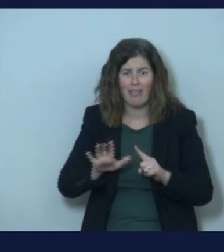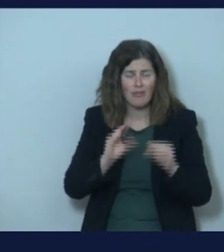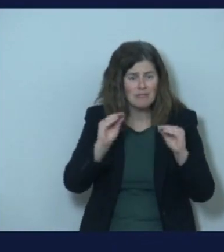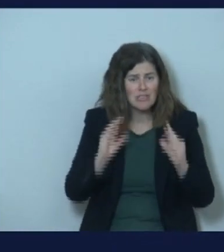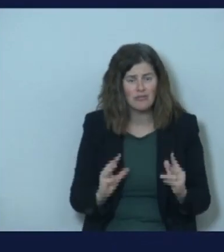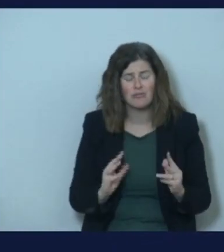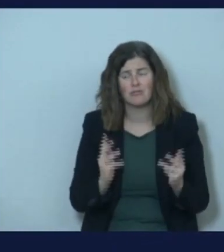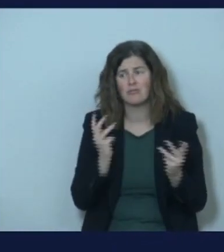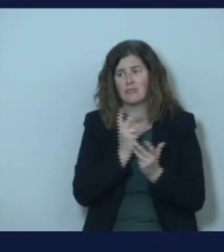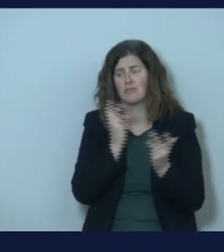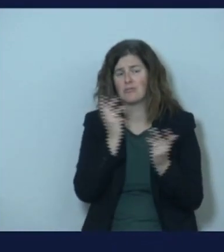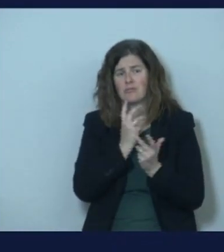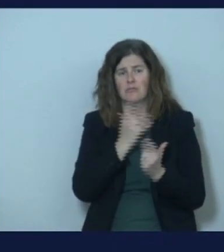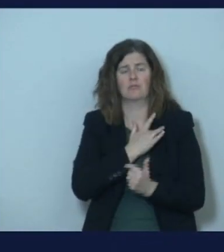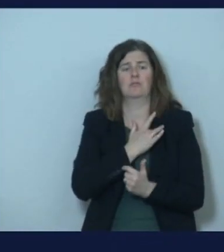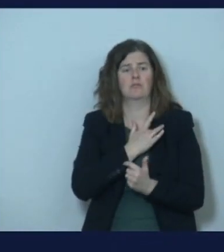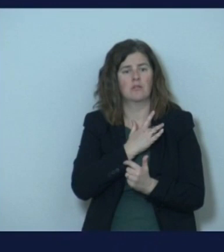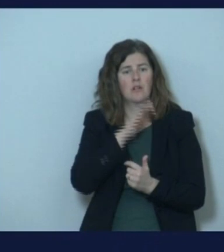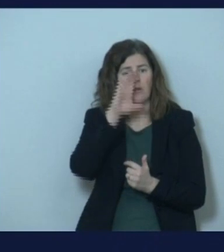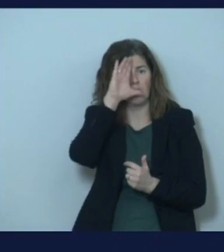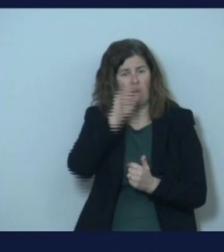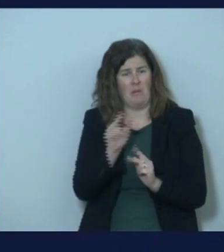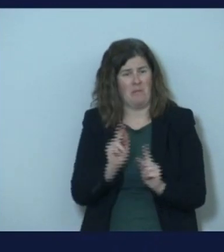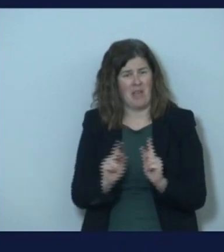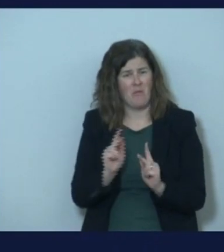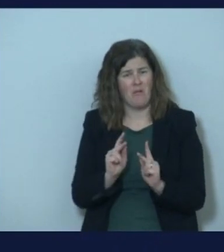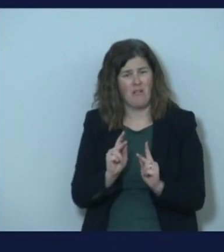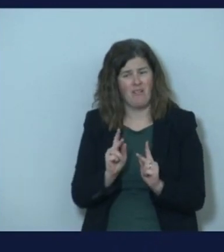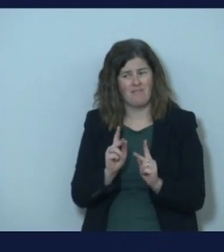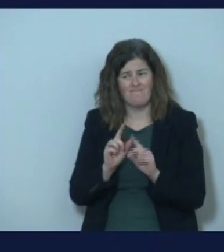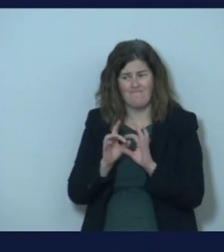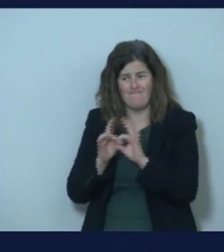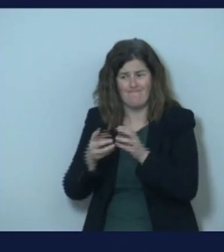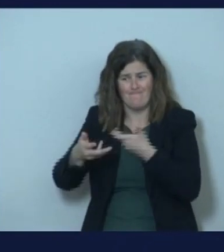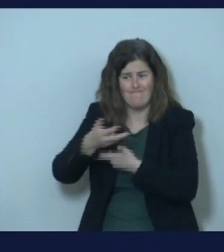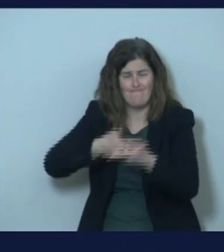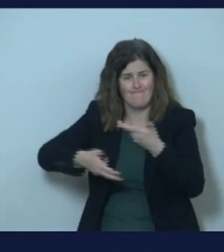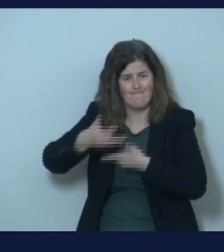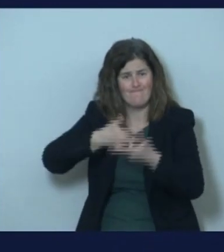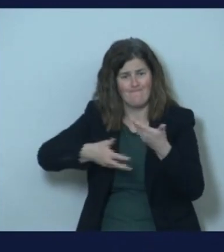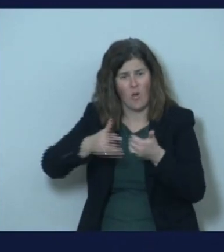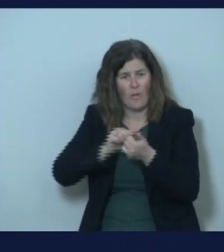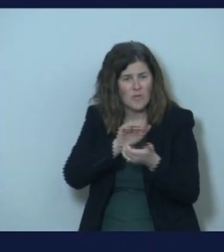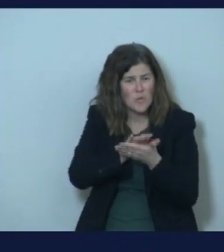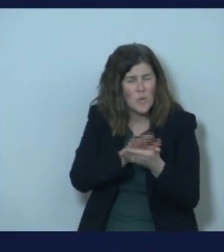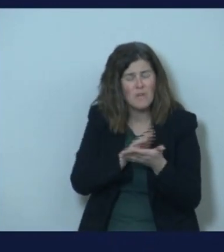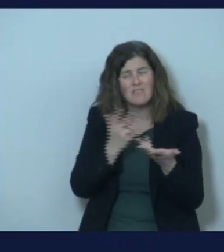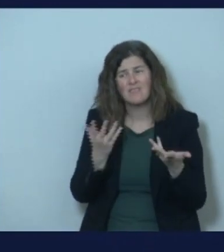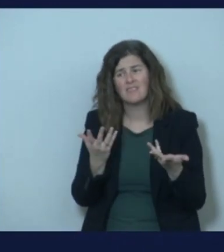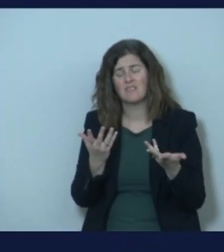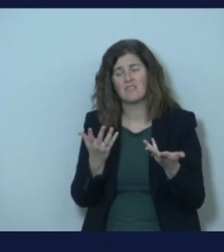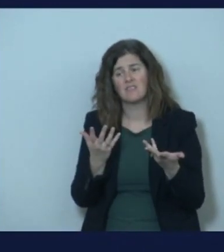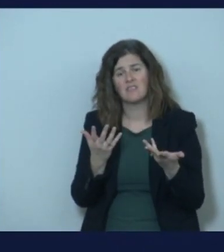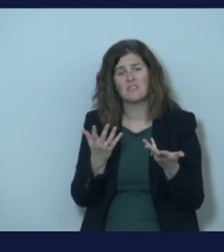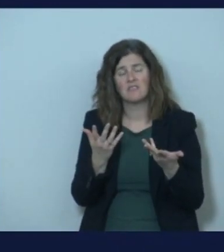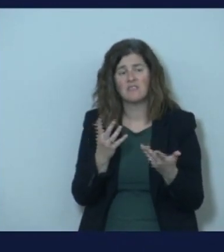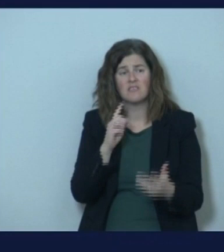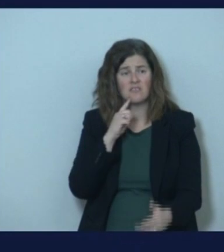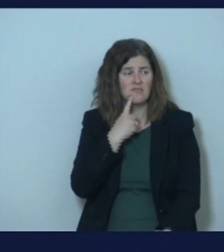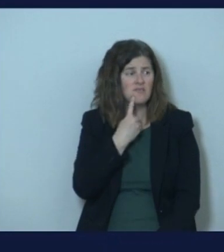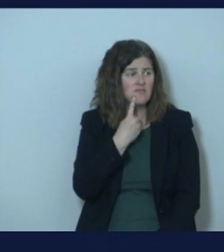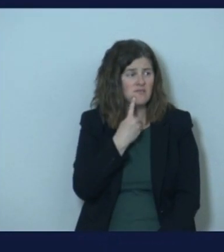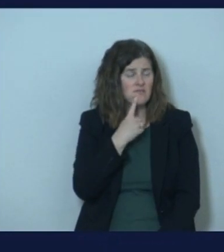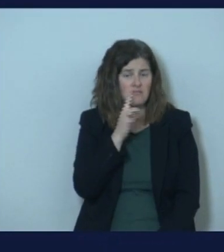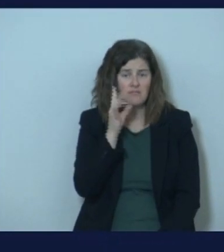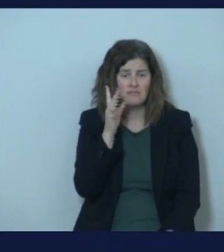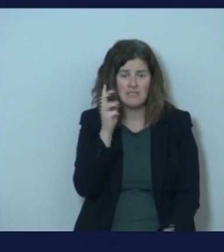teachers and folks that they count on in their schools. This is a significant issue.